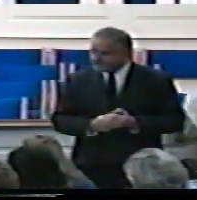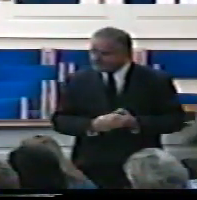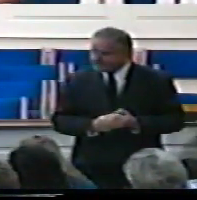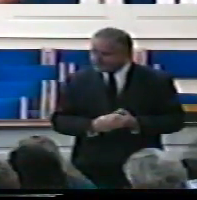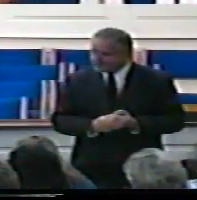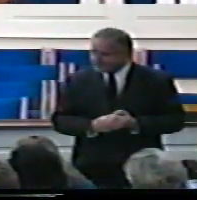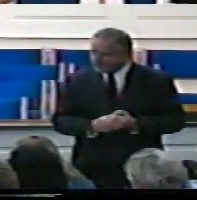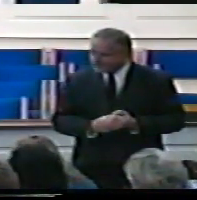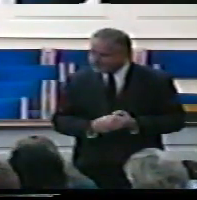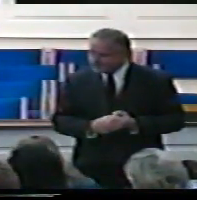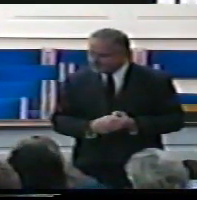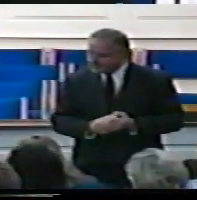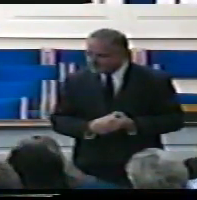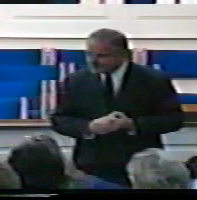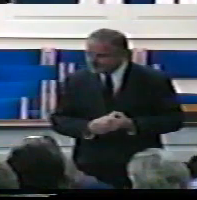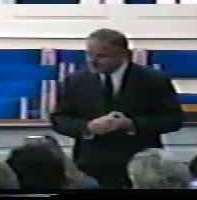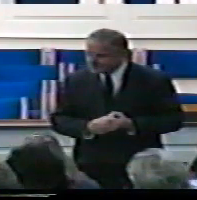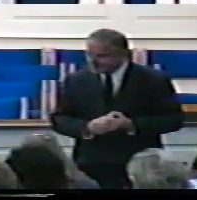397.